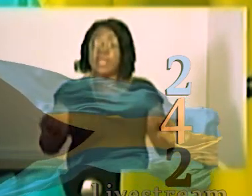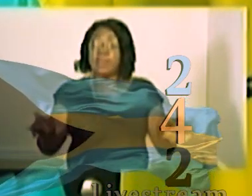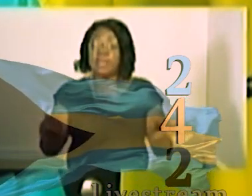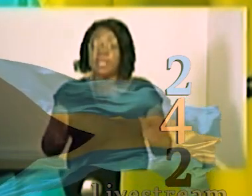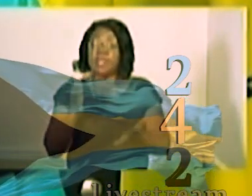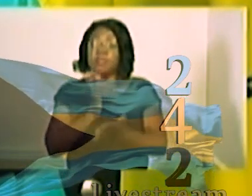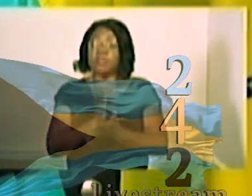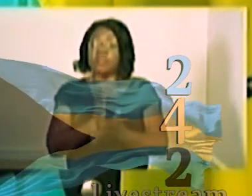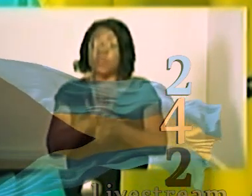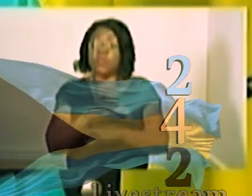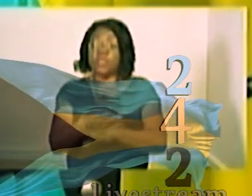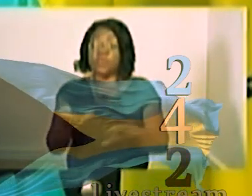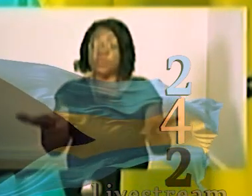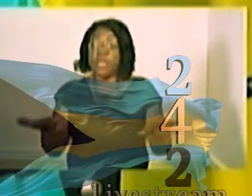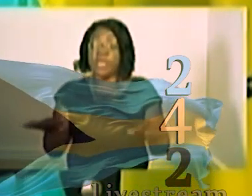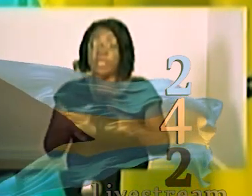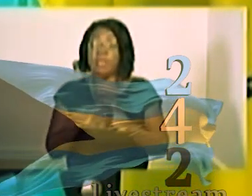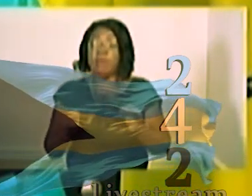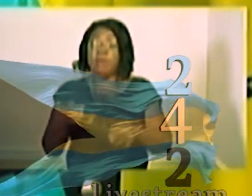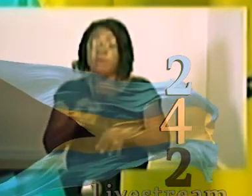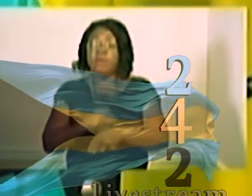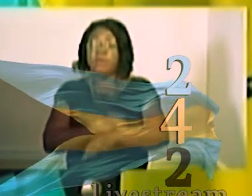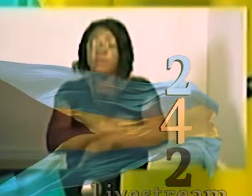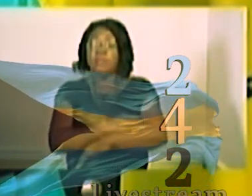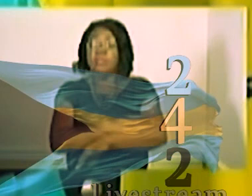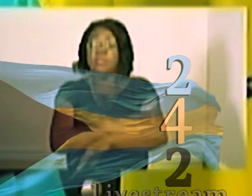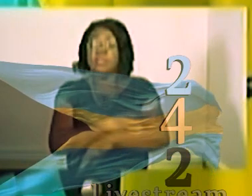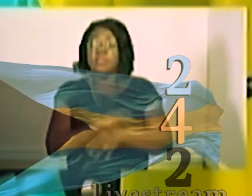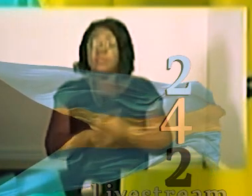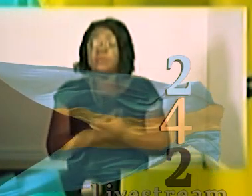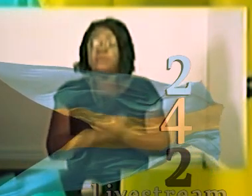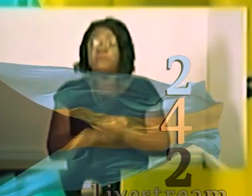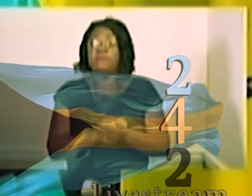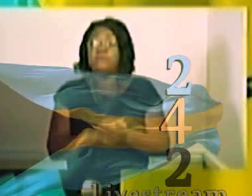to mitigate the situation that the world finds itself in.